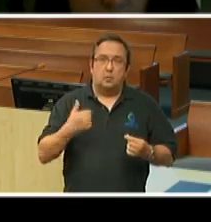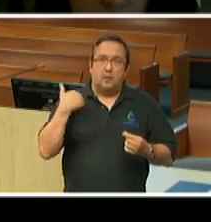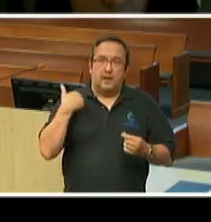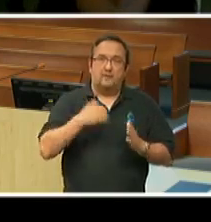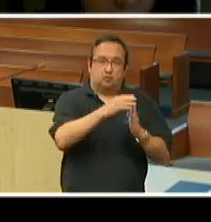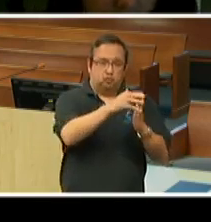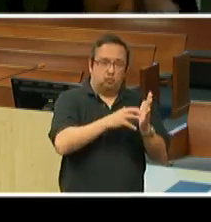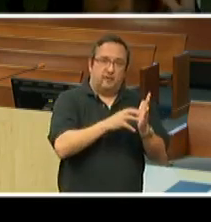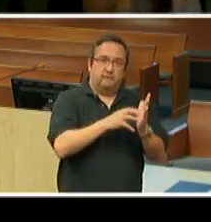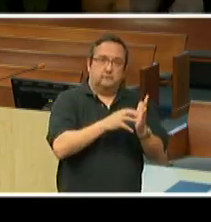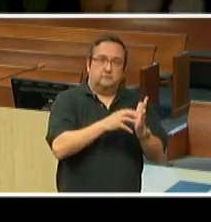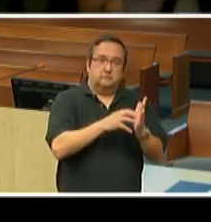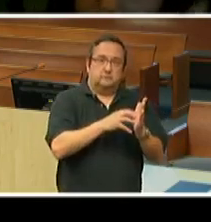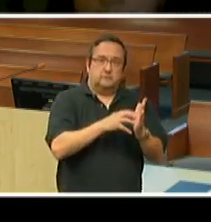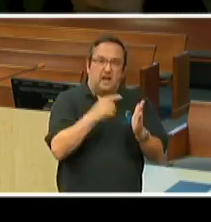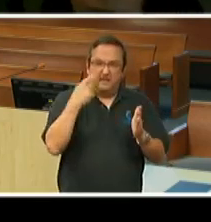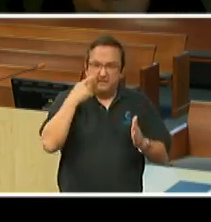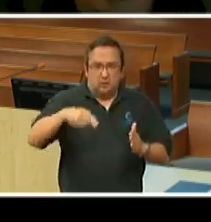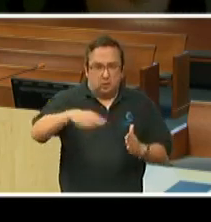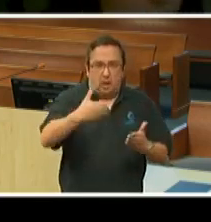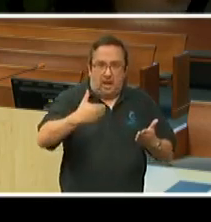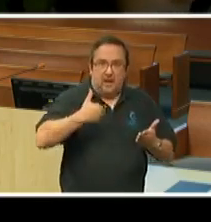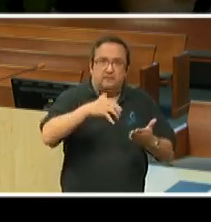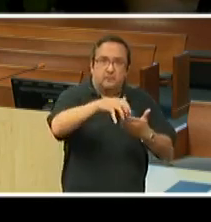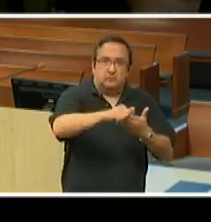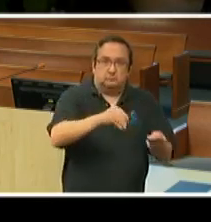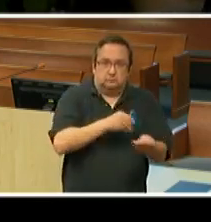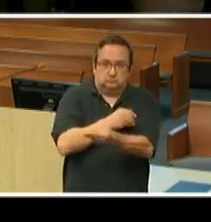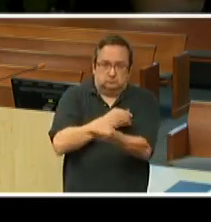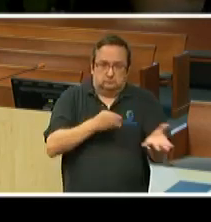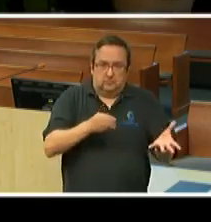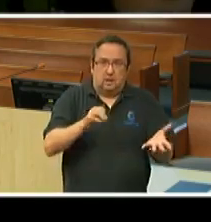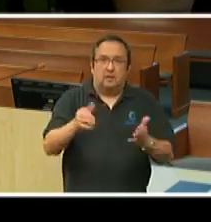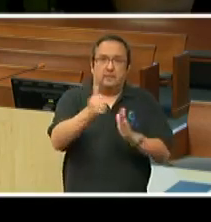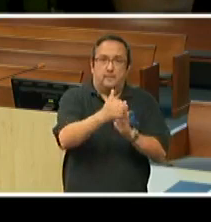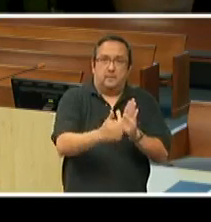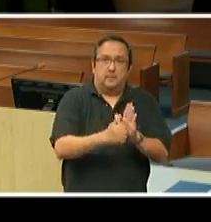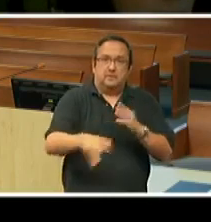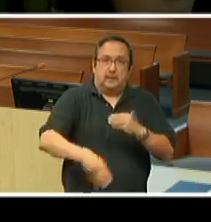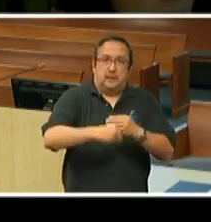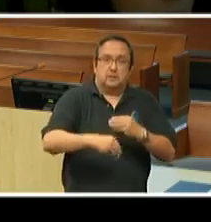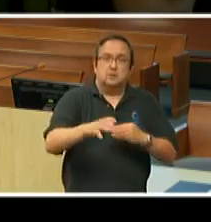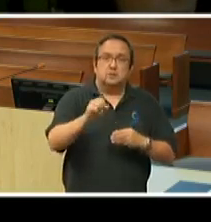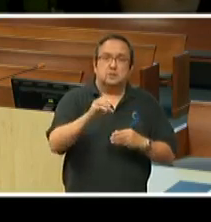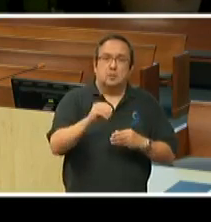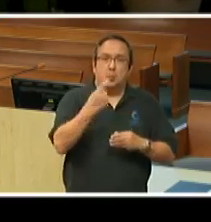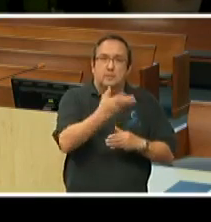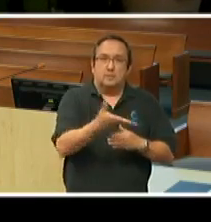that I think you all have of some amendments. And one of the things that